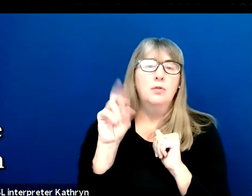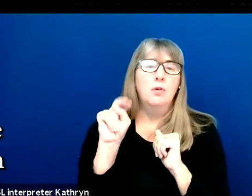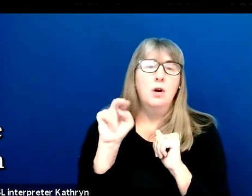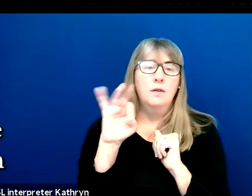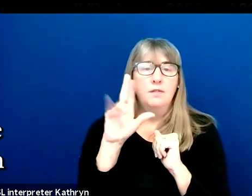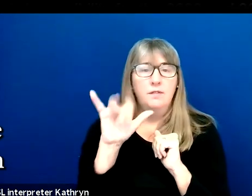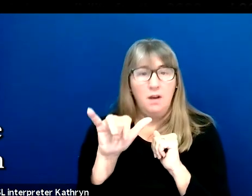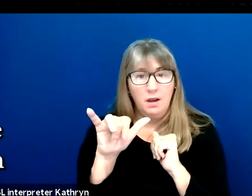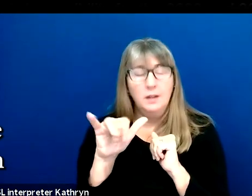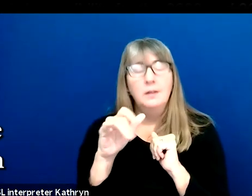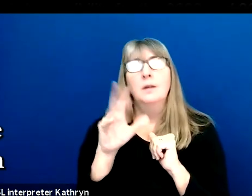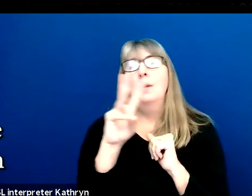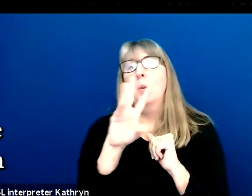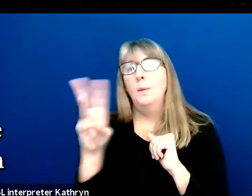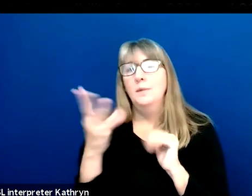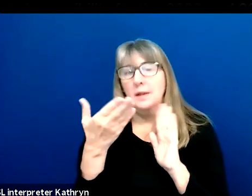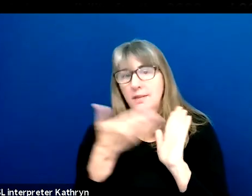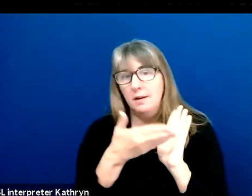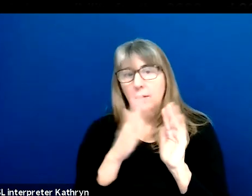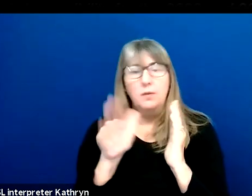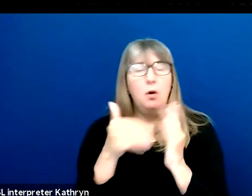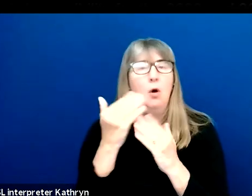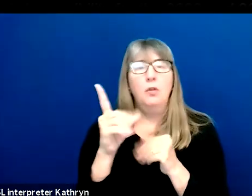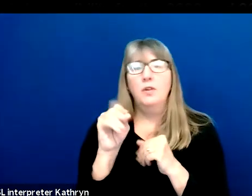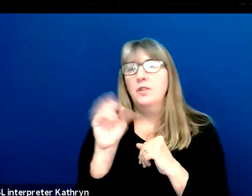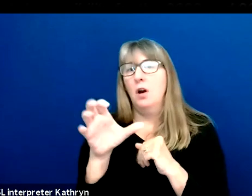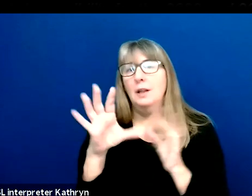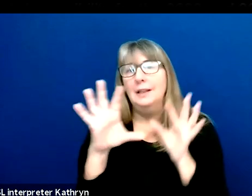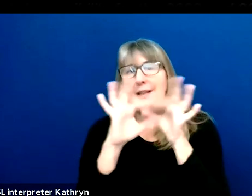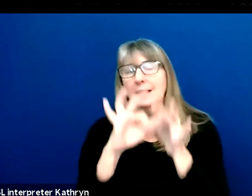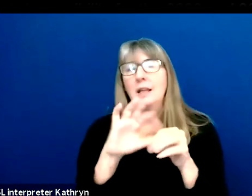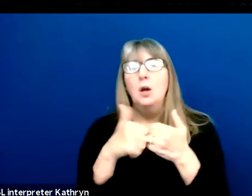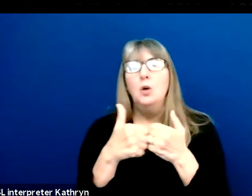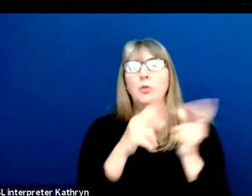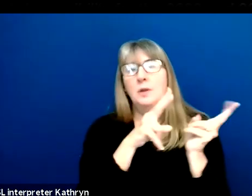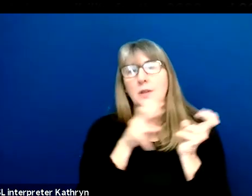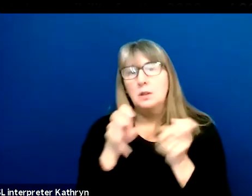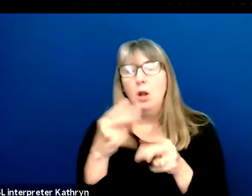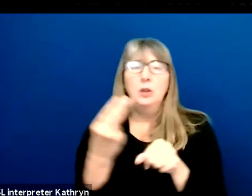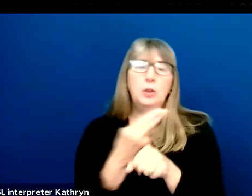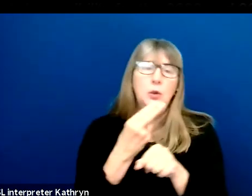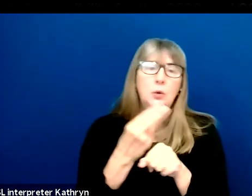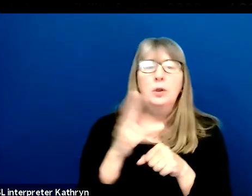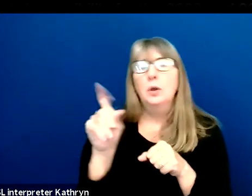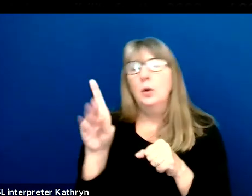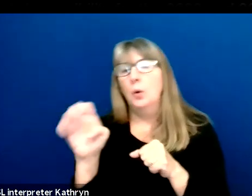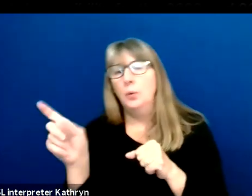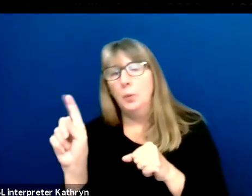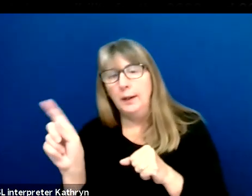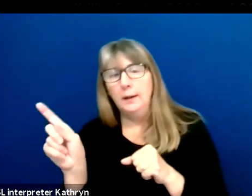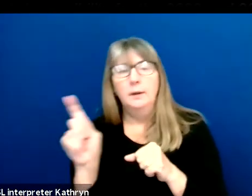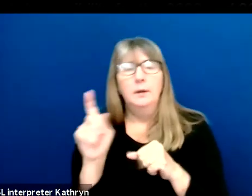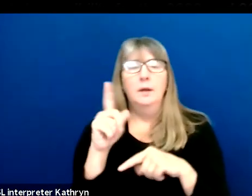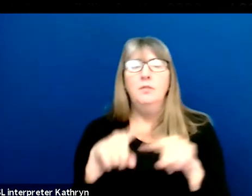astronify.readthedocs.io. That has all of the documentation, links to how to install it, how to use it, where the code is, and